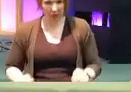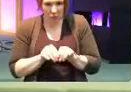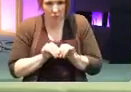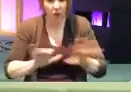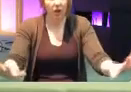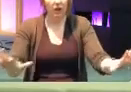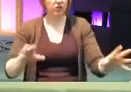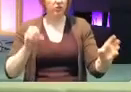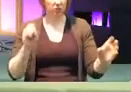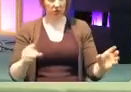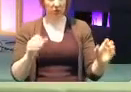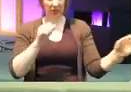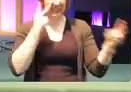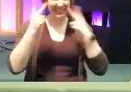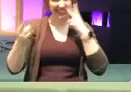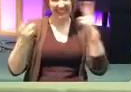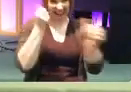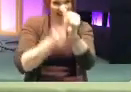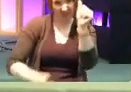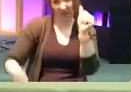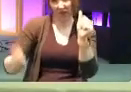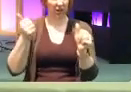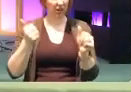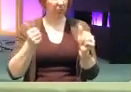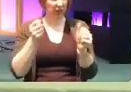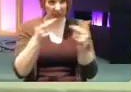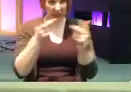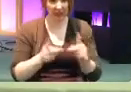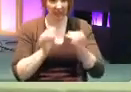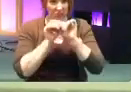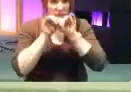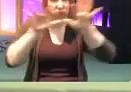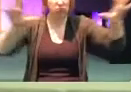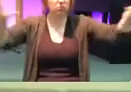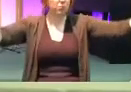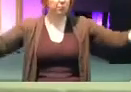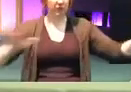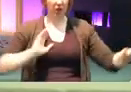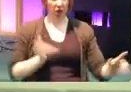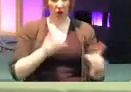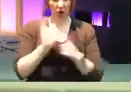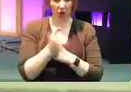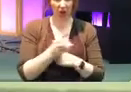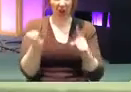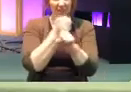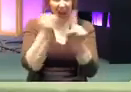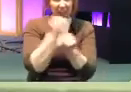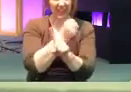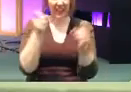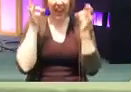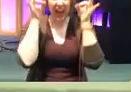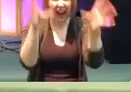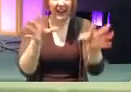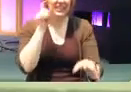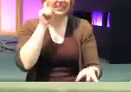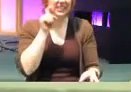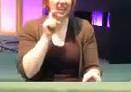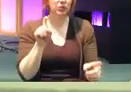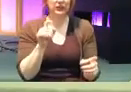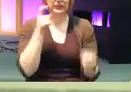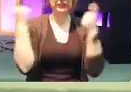so prevalent that even in our culture right now, violence and hatred and sexual